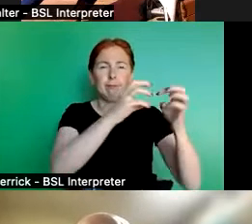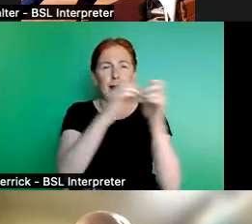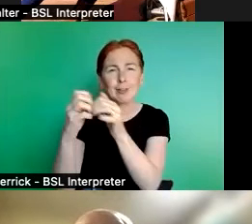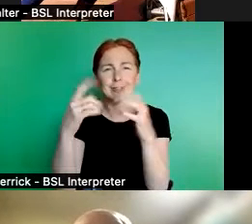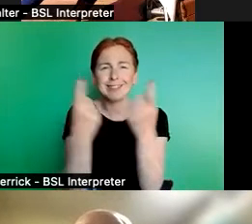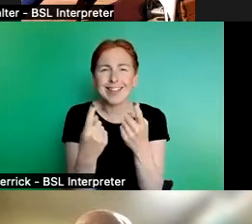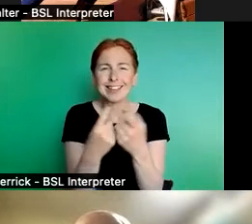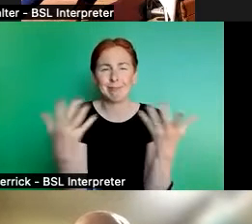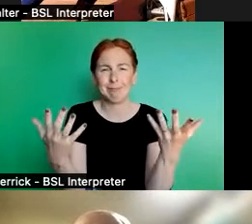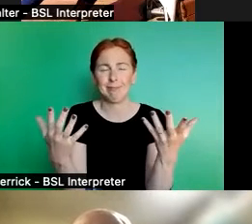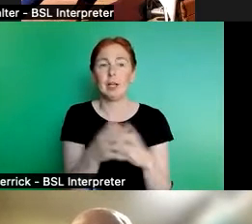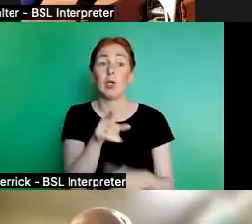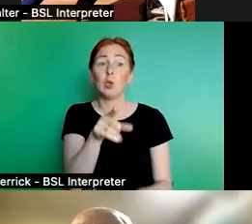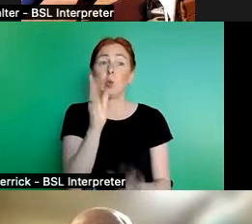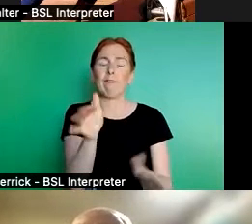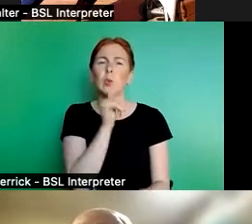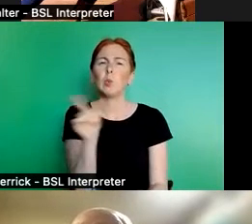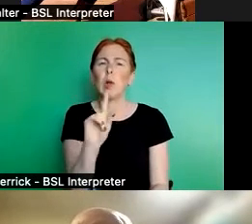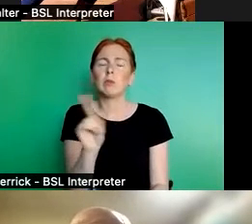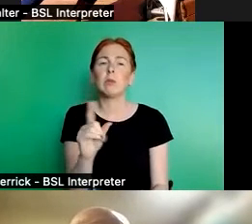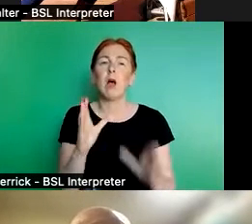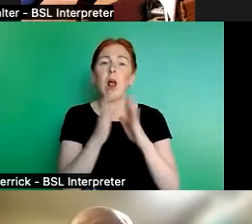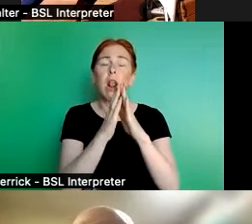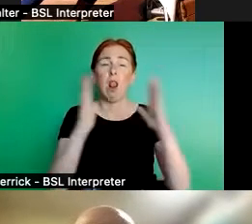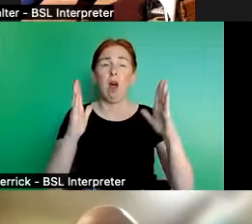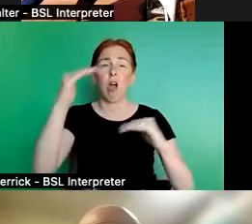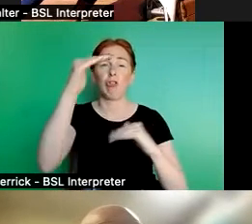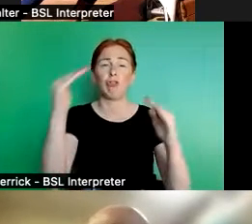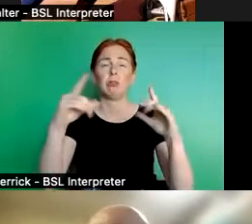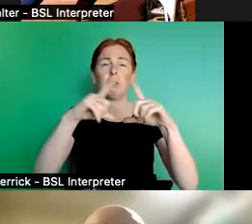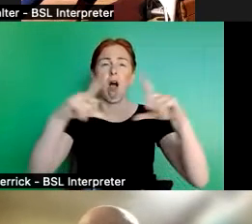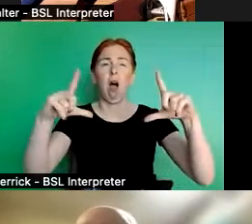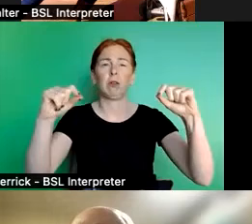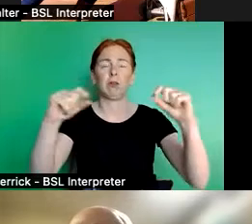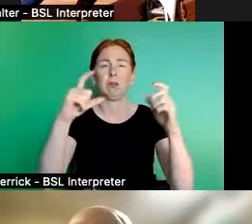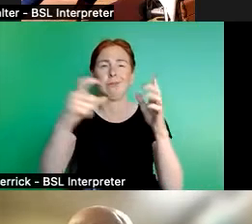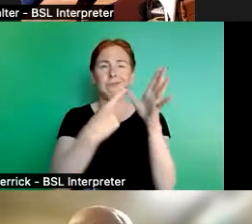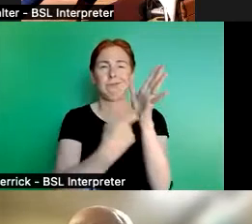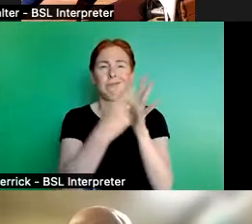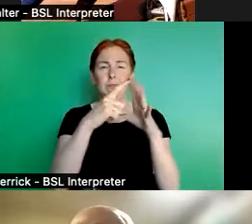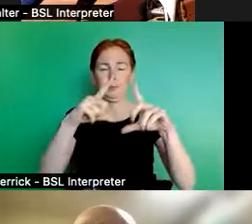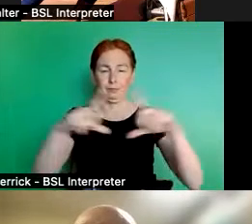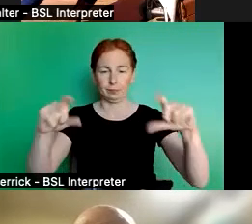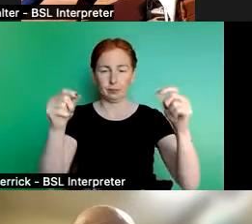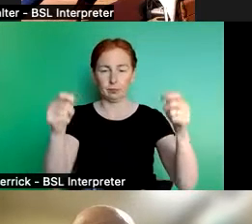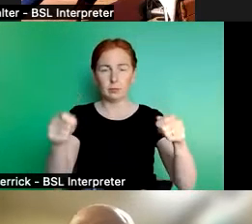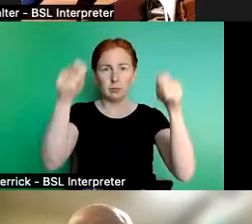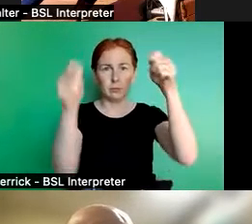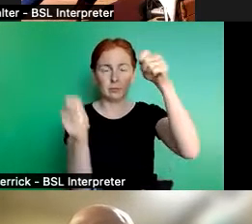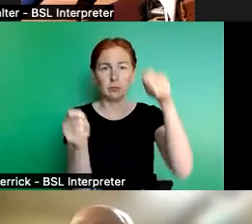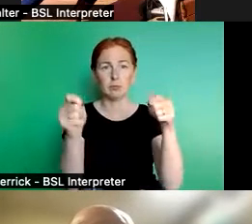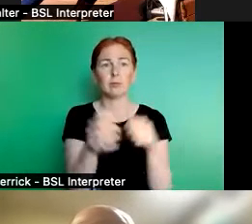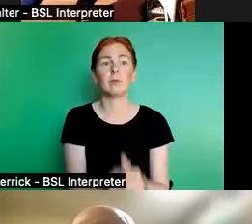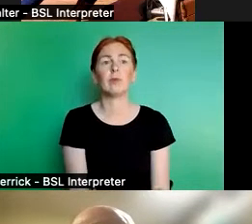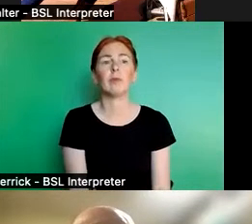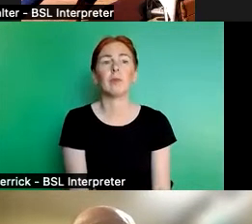large card up in front of an infant, and they are magnetically drawn to the more interesting area of the card, as